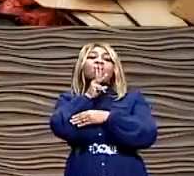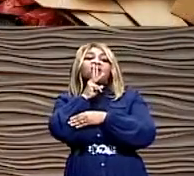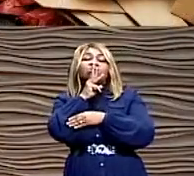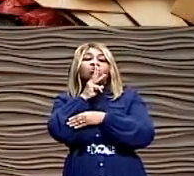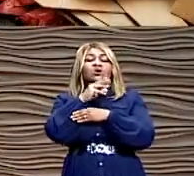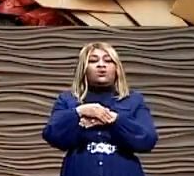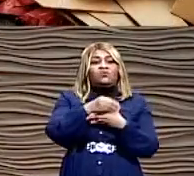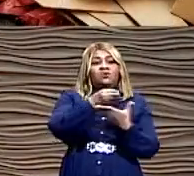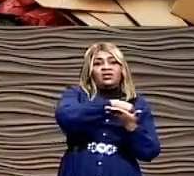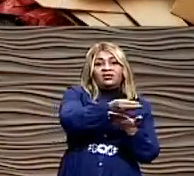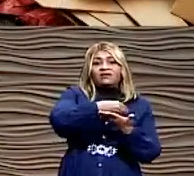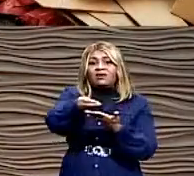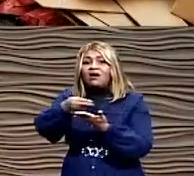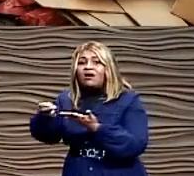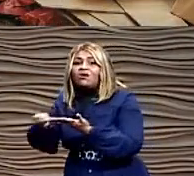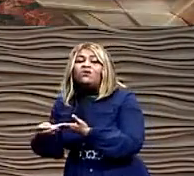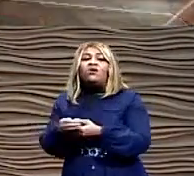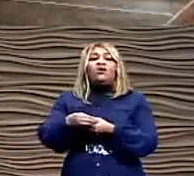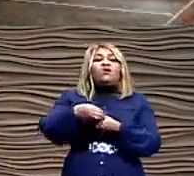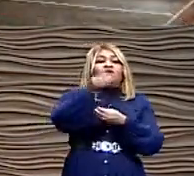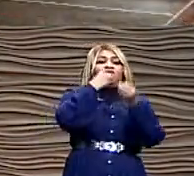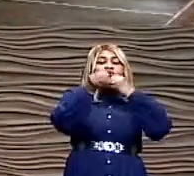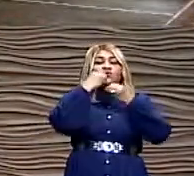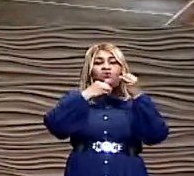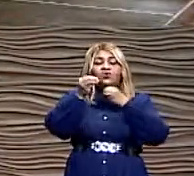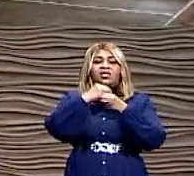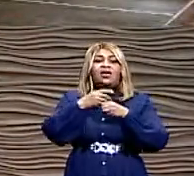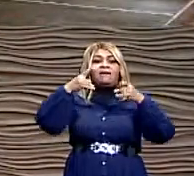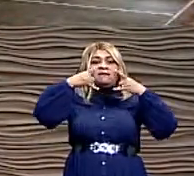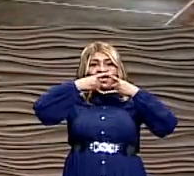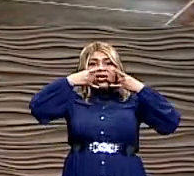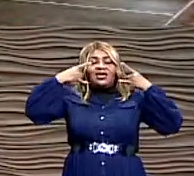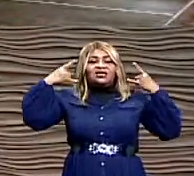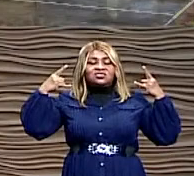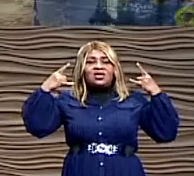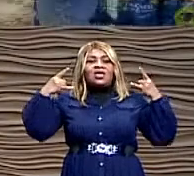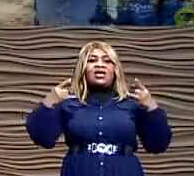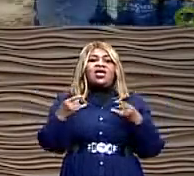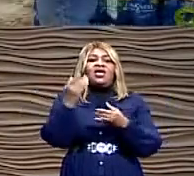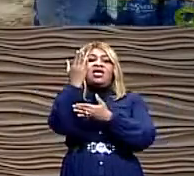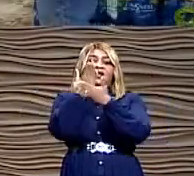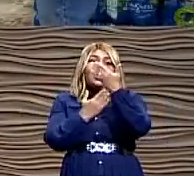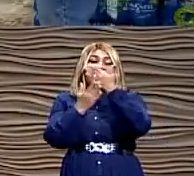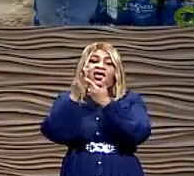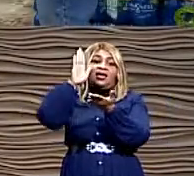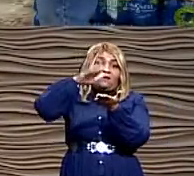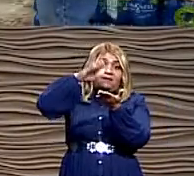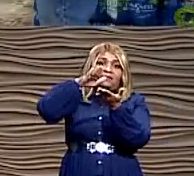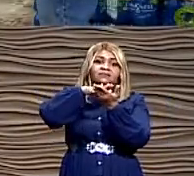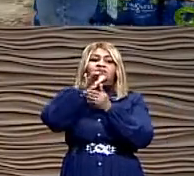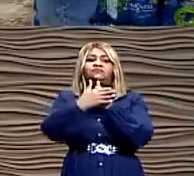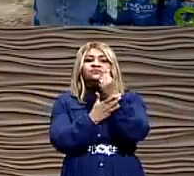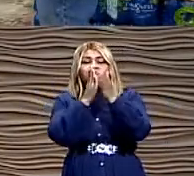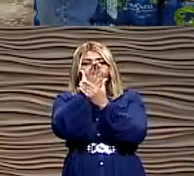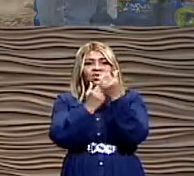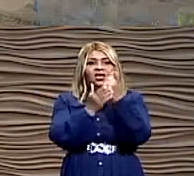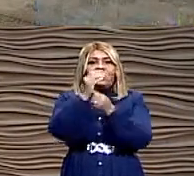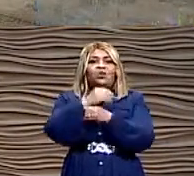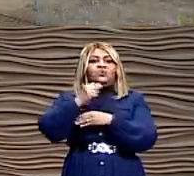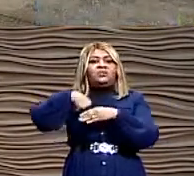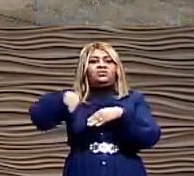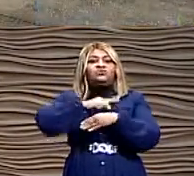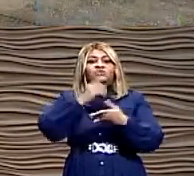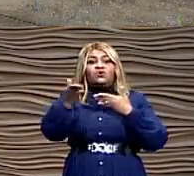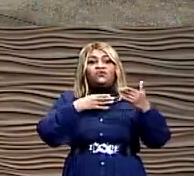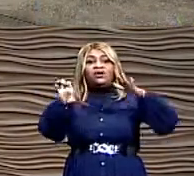distribute food and masks and hand sanitizers. We were able to serve our elementary schools, the schools that are near